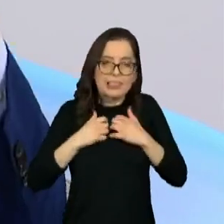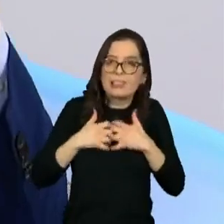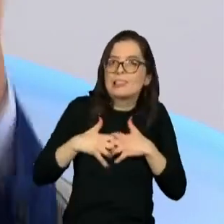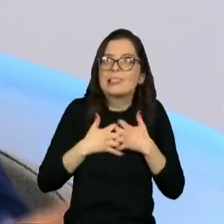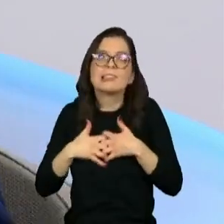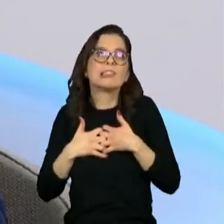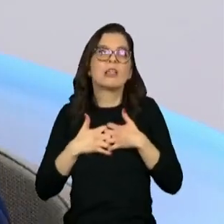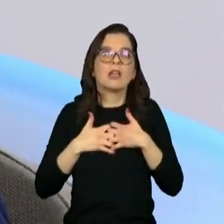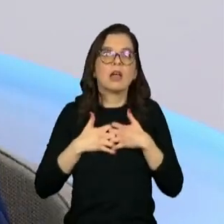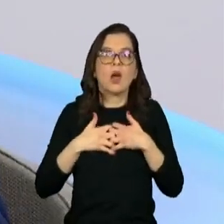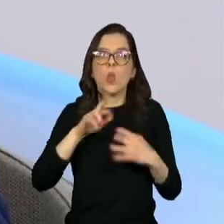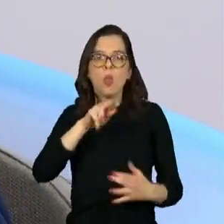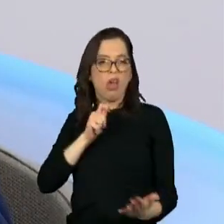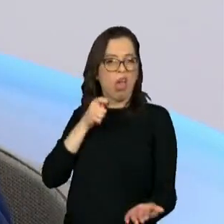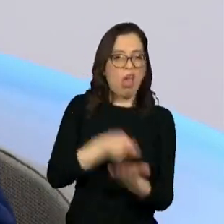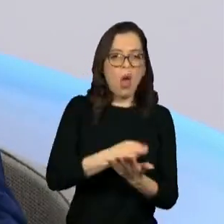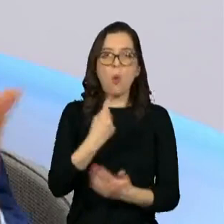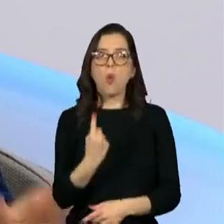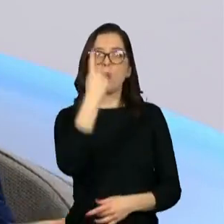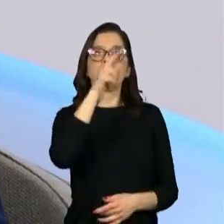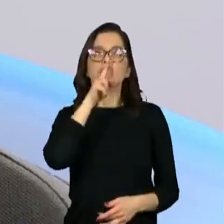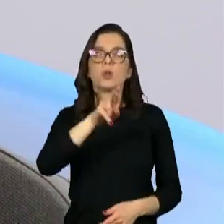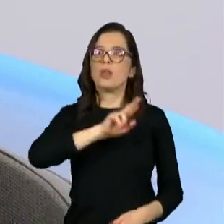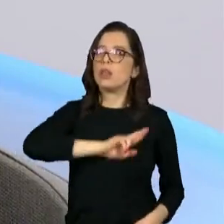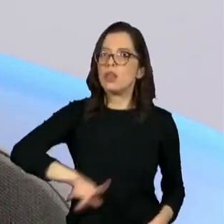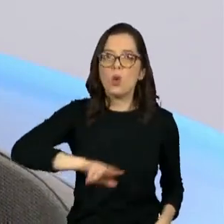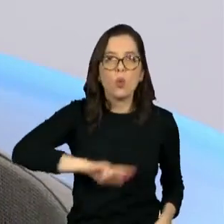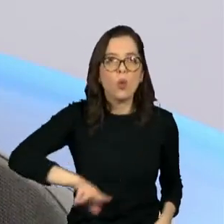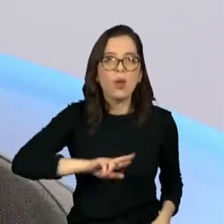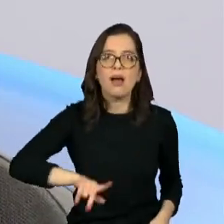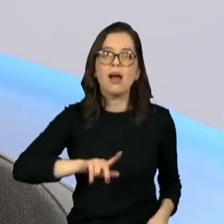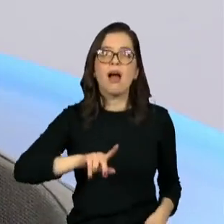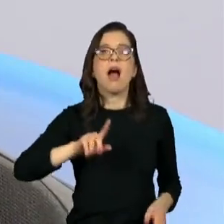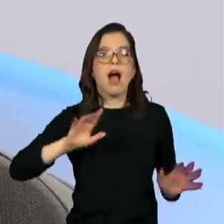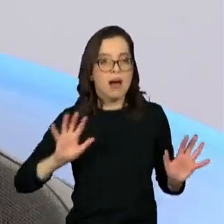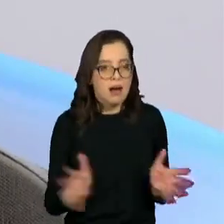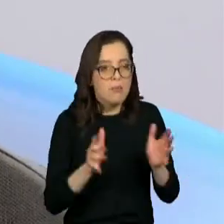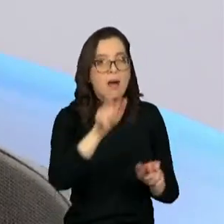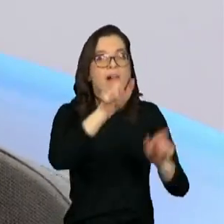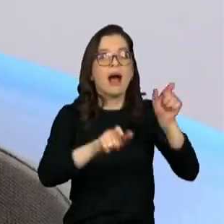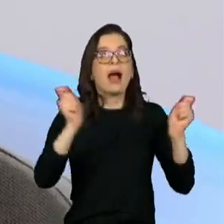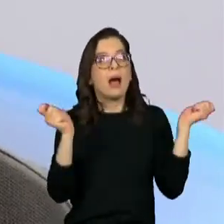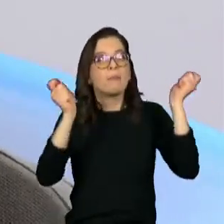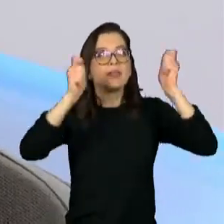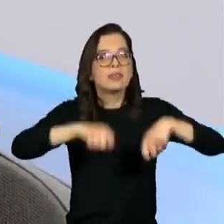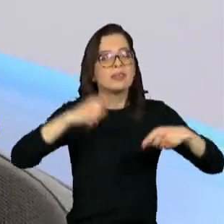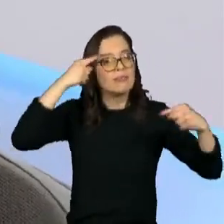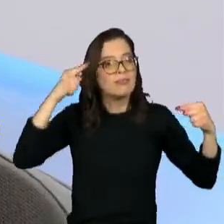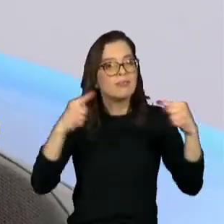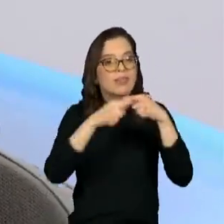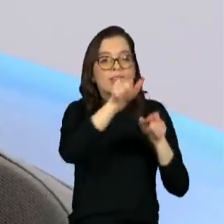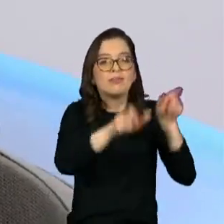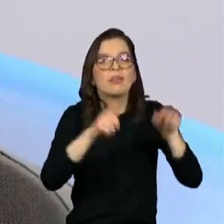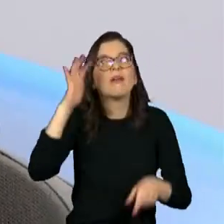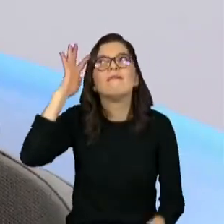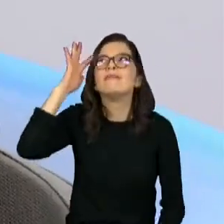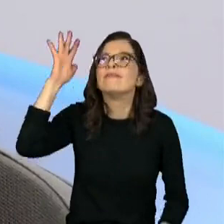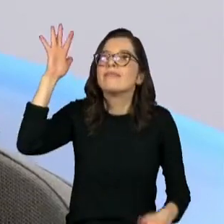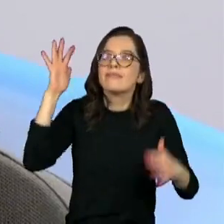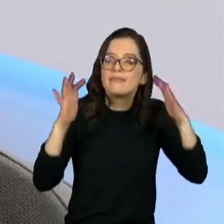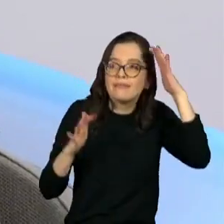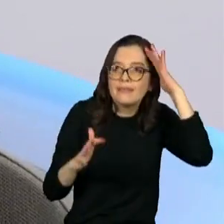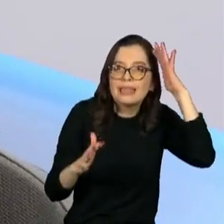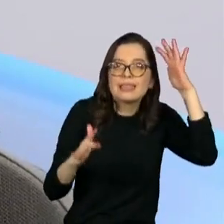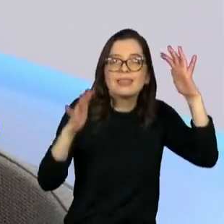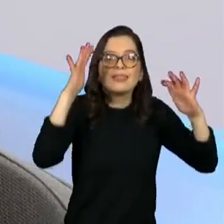not to impose a single answer, but to cultivate their capacity to be philosophers, which is closely connected